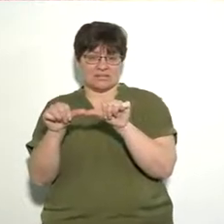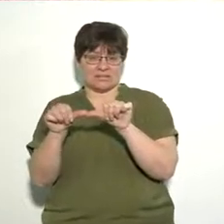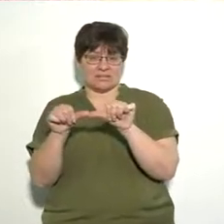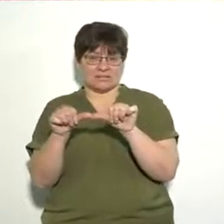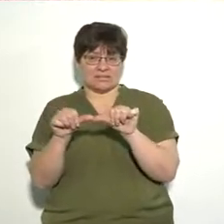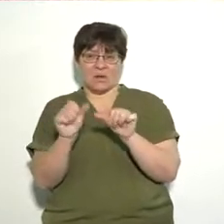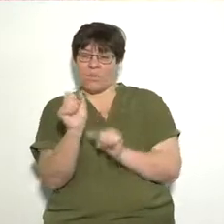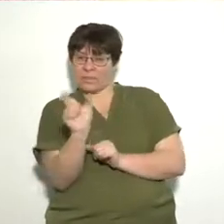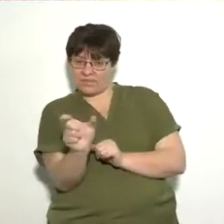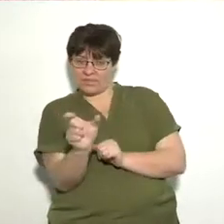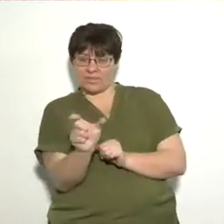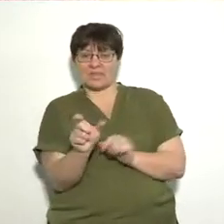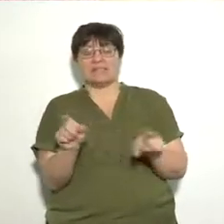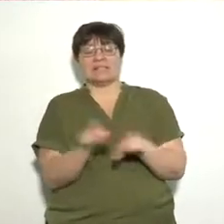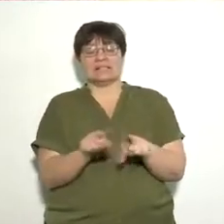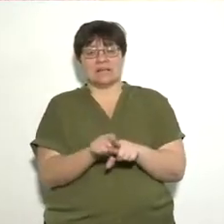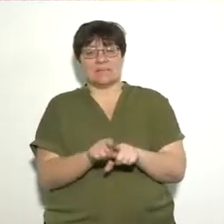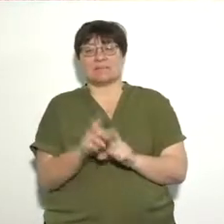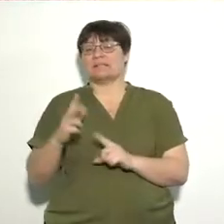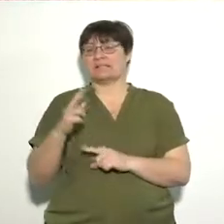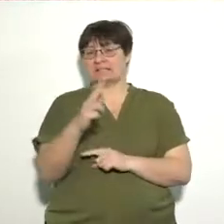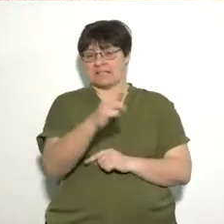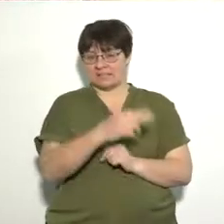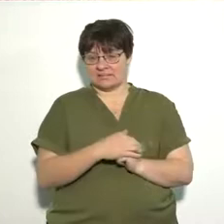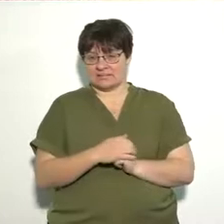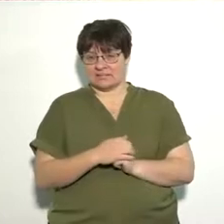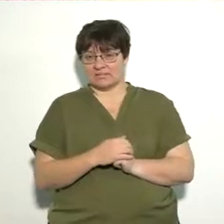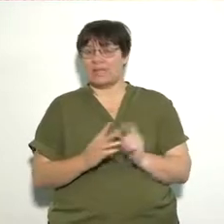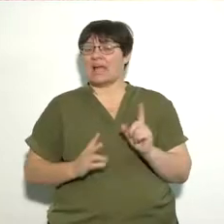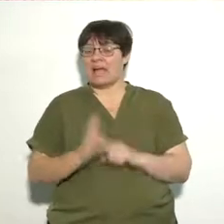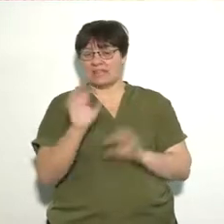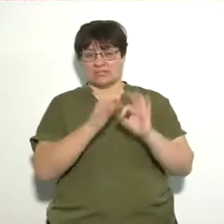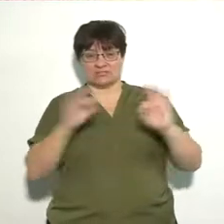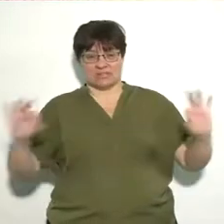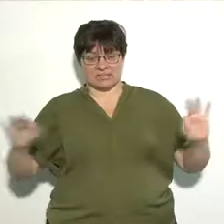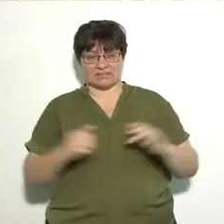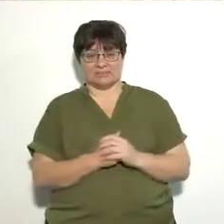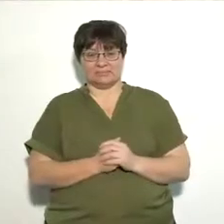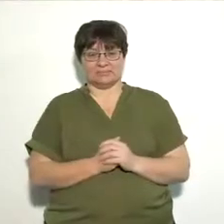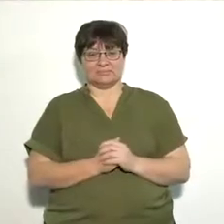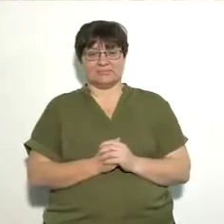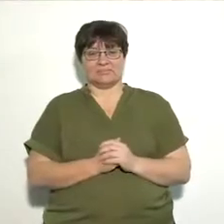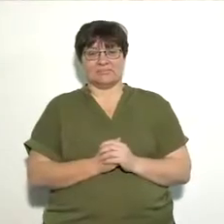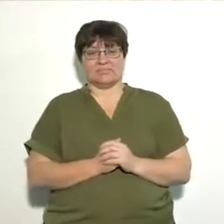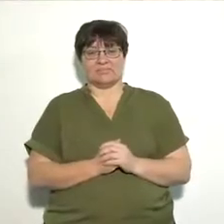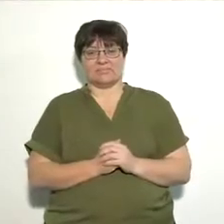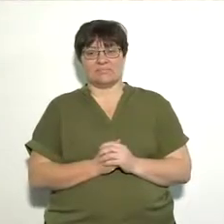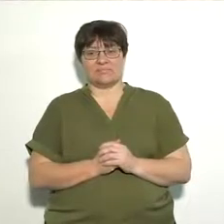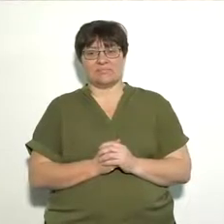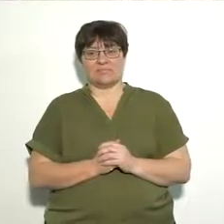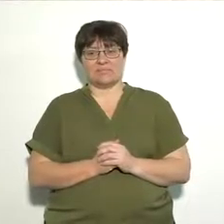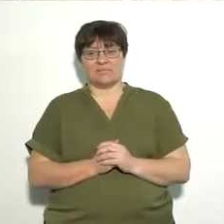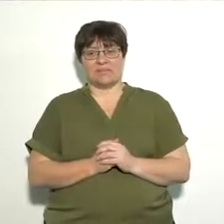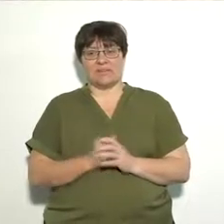correct width, as well as a pair of scissors to cut your string. So you're